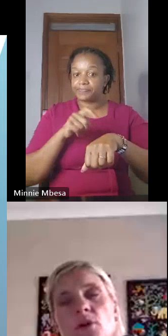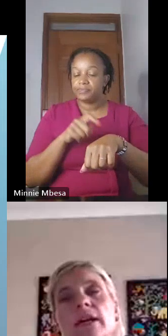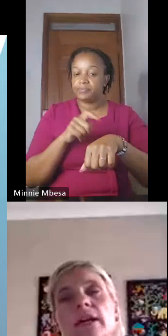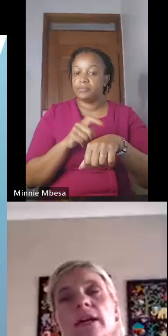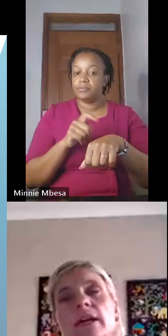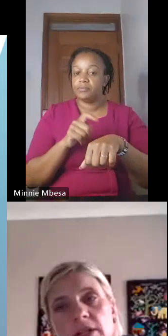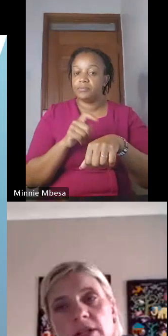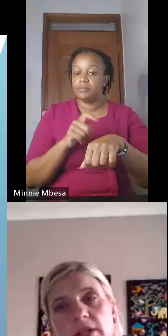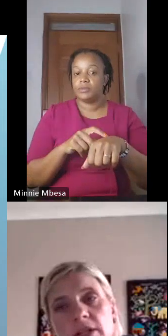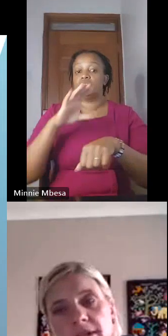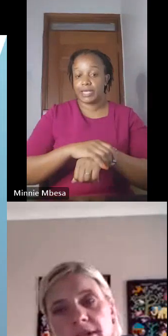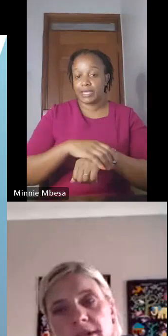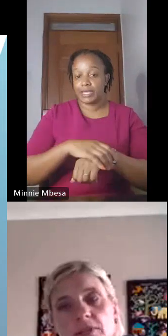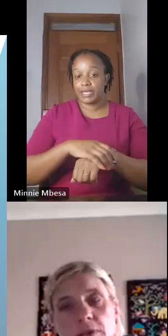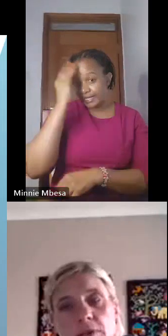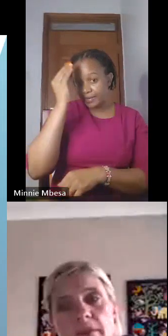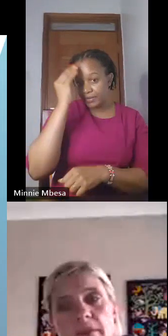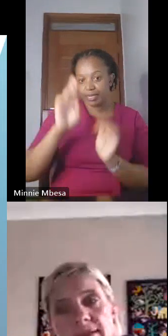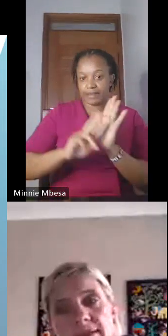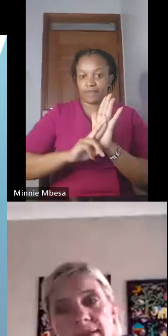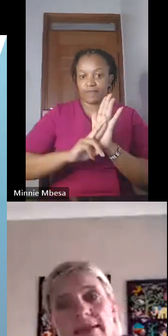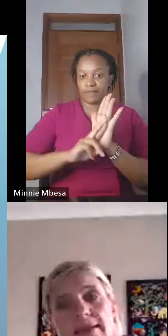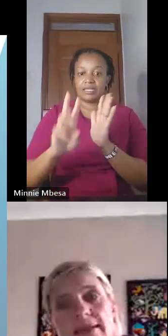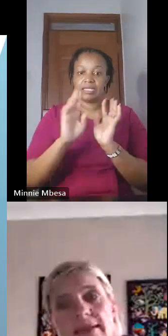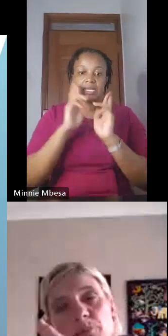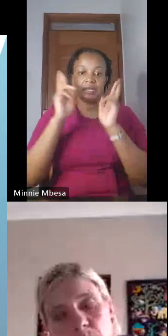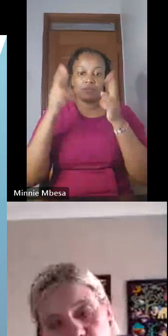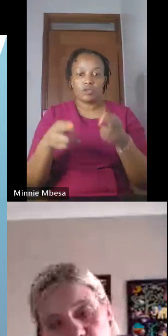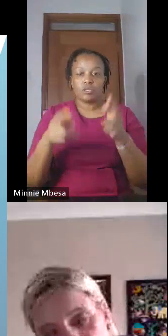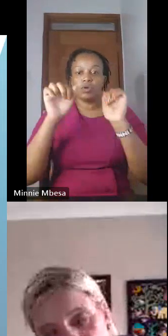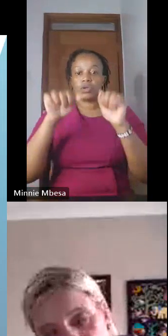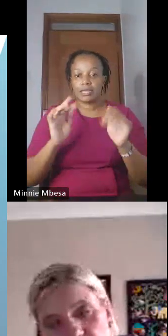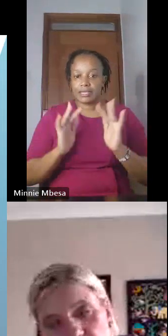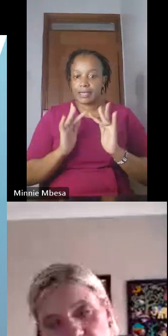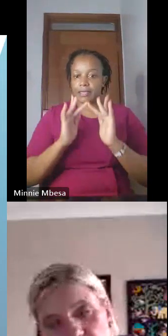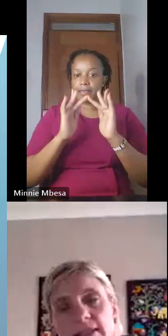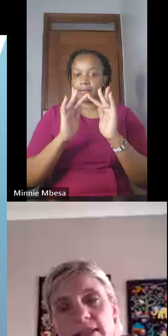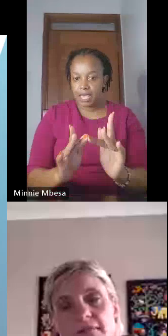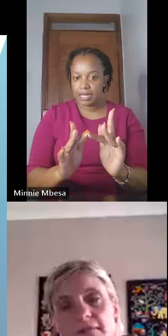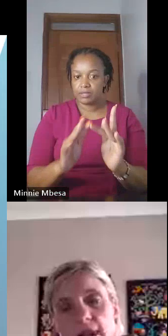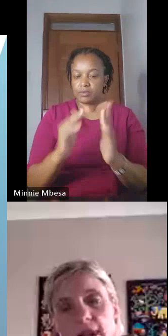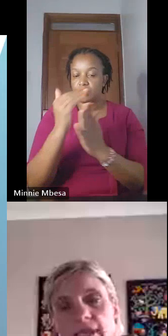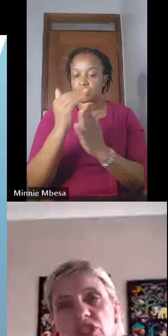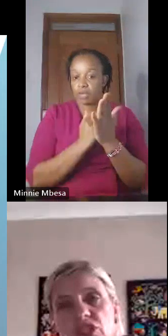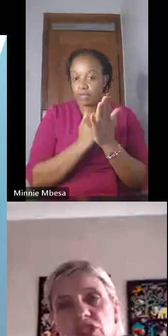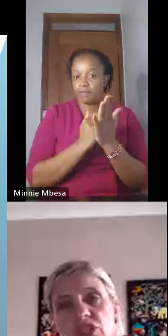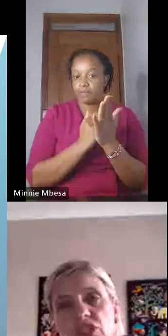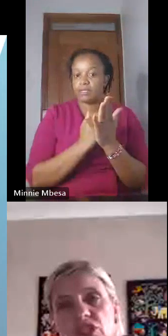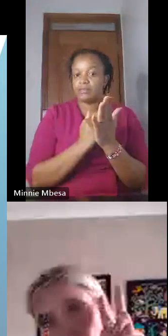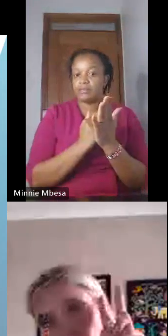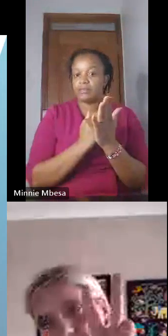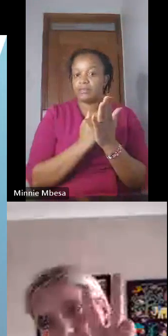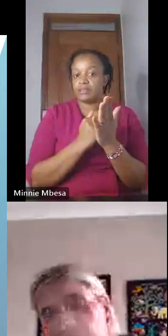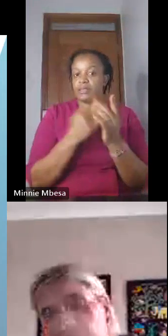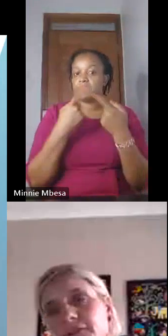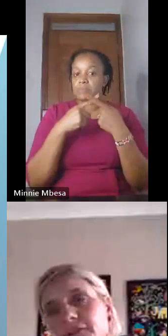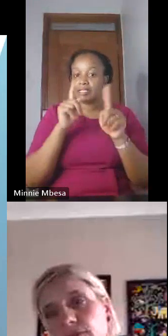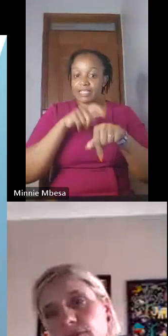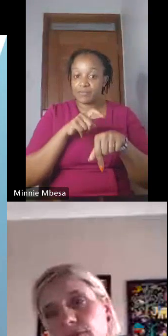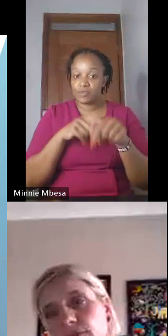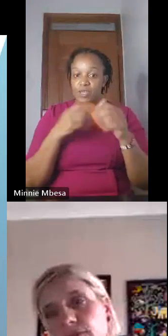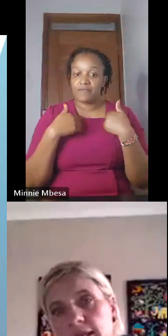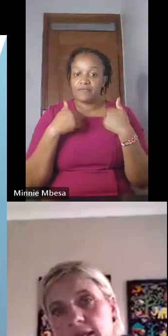referee report, you can email it to the program at a later stage. But before you click submit on your application, you must